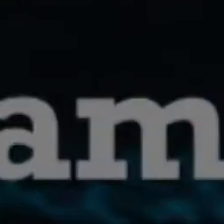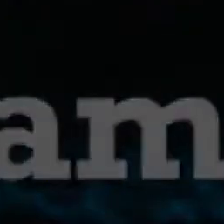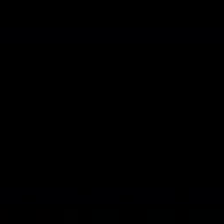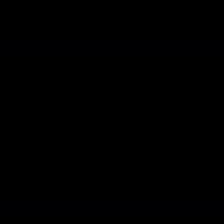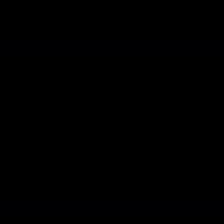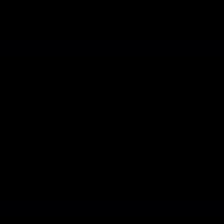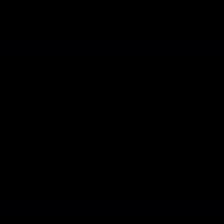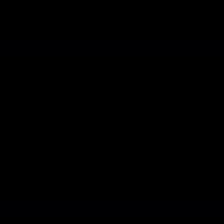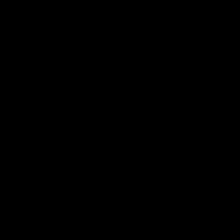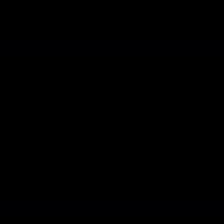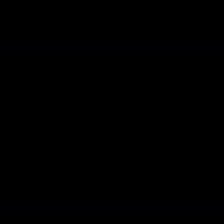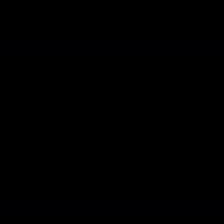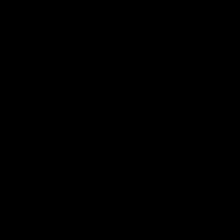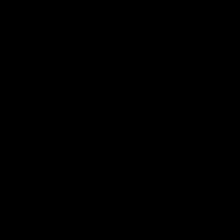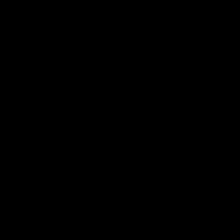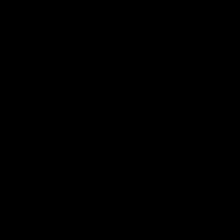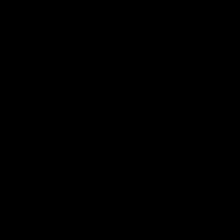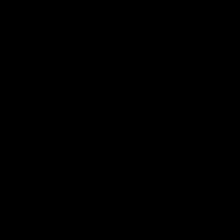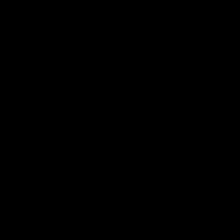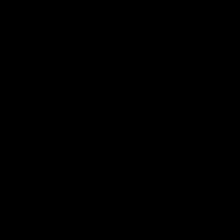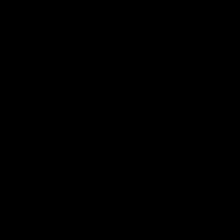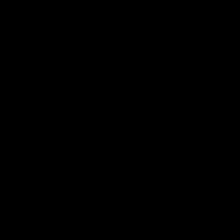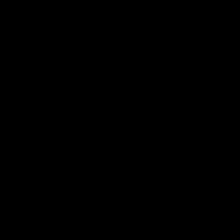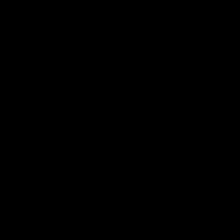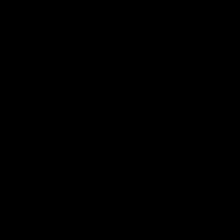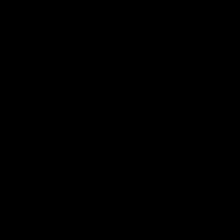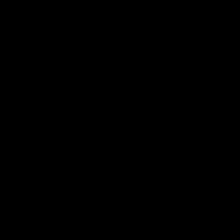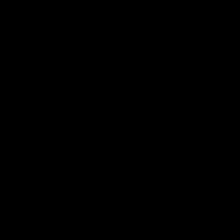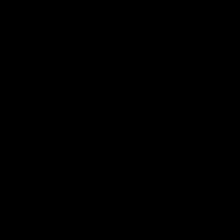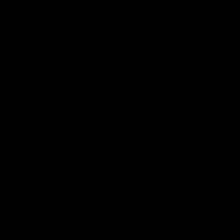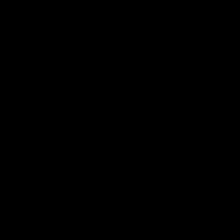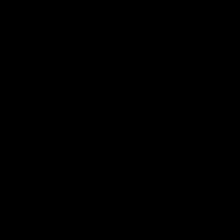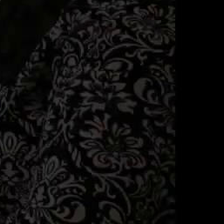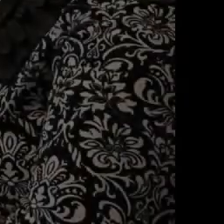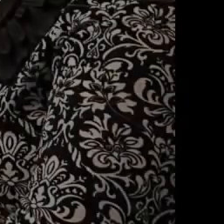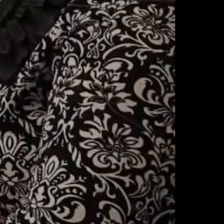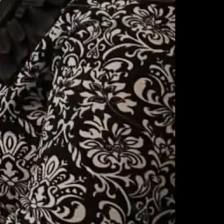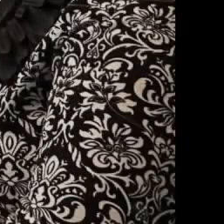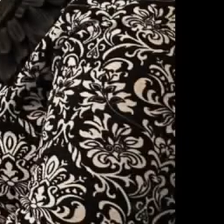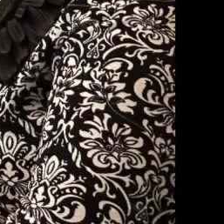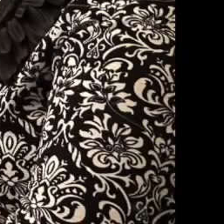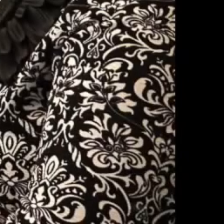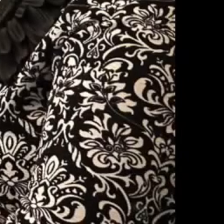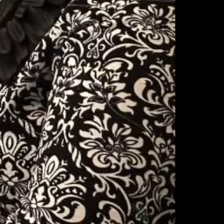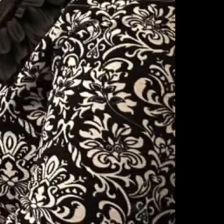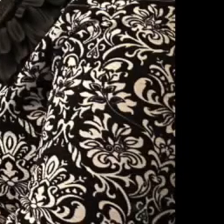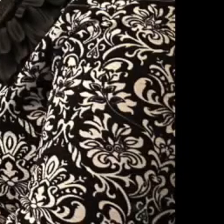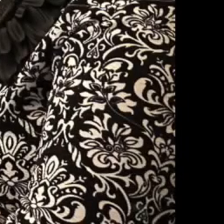I am cleansed, I am washed, I am saved.